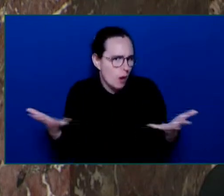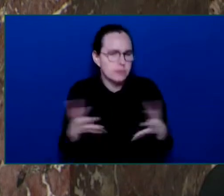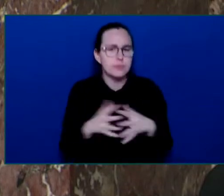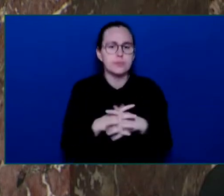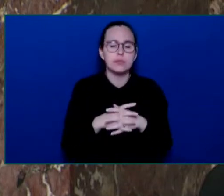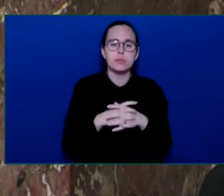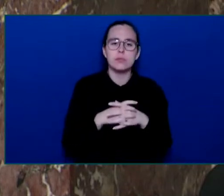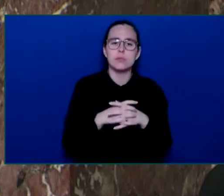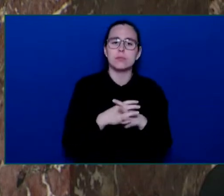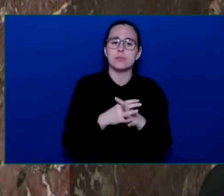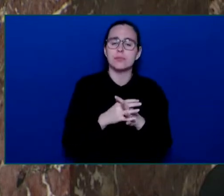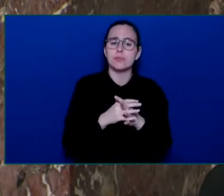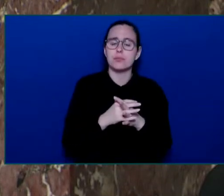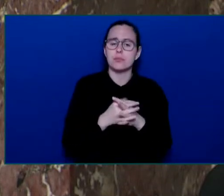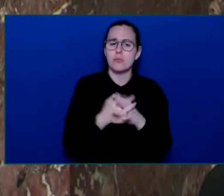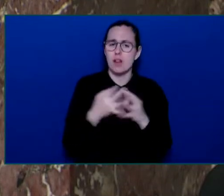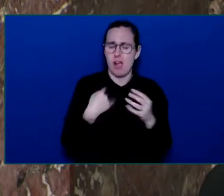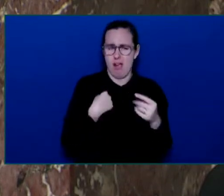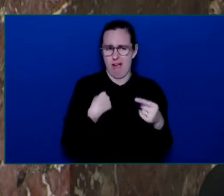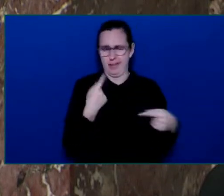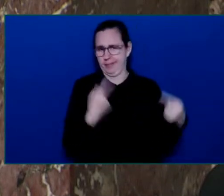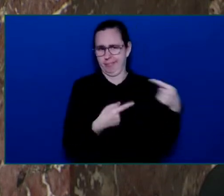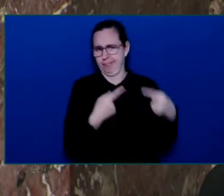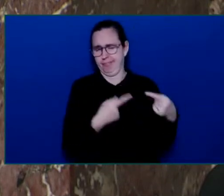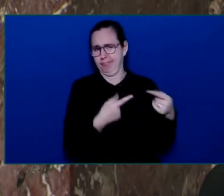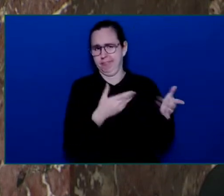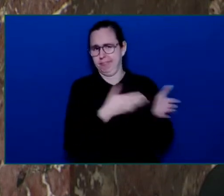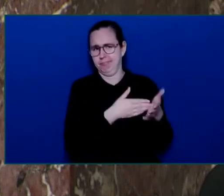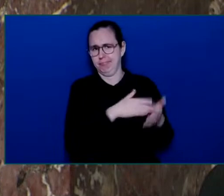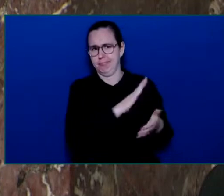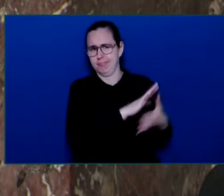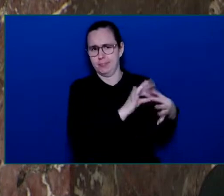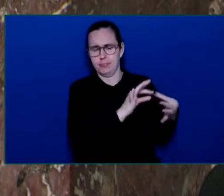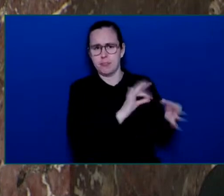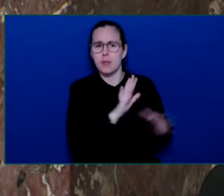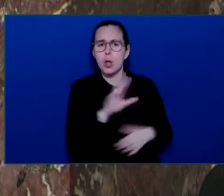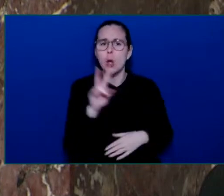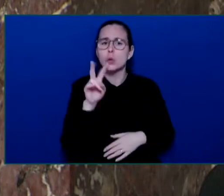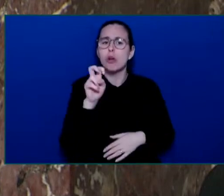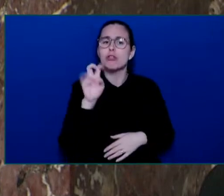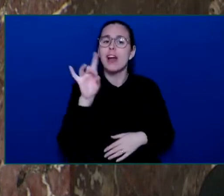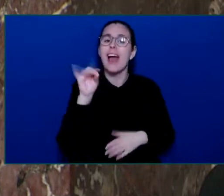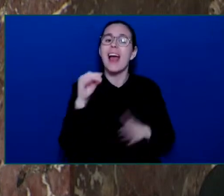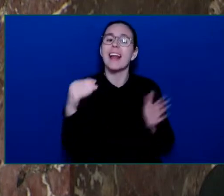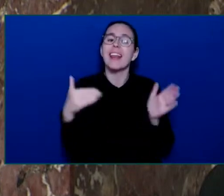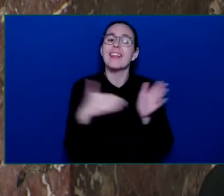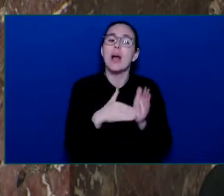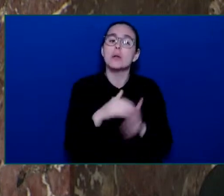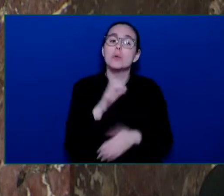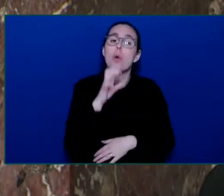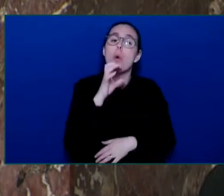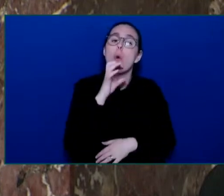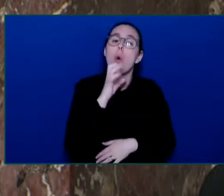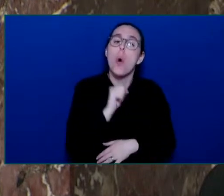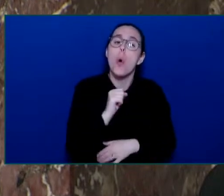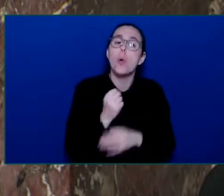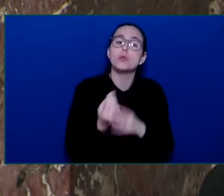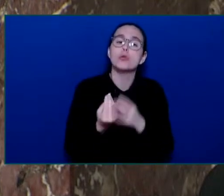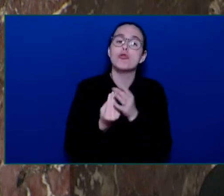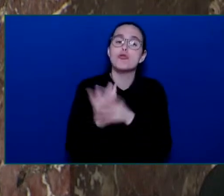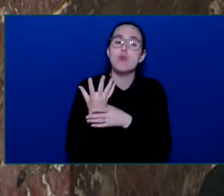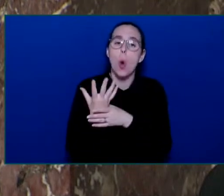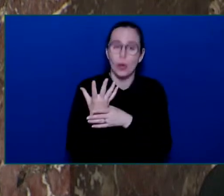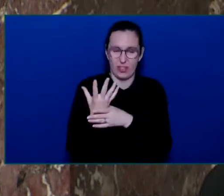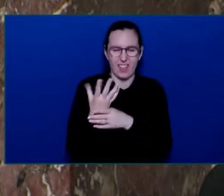of old-growth habitat that have been set aside. This was agreed to jointly between ourselves, Canada, and First Nations as the